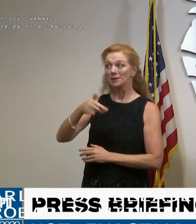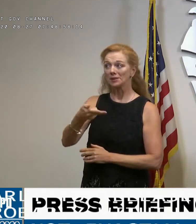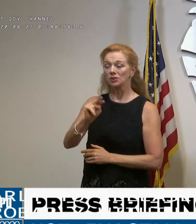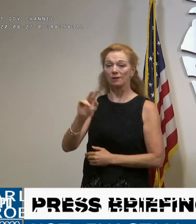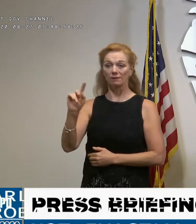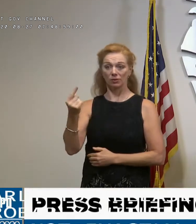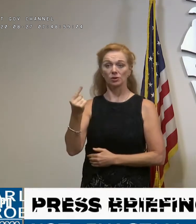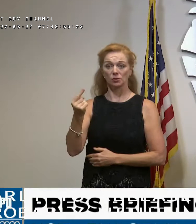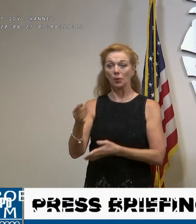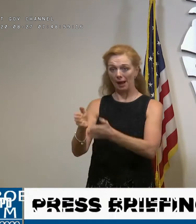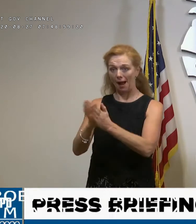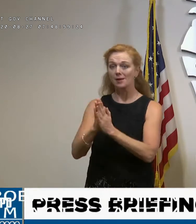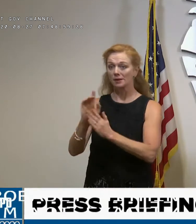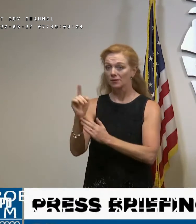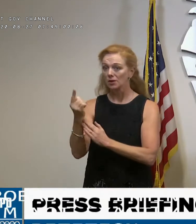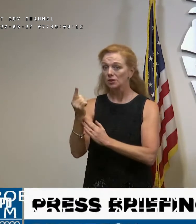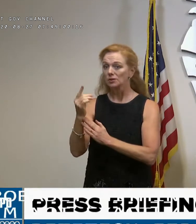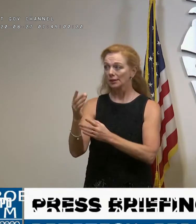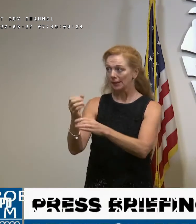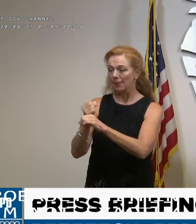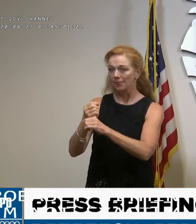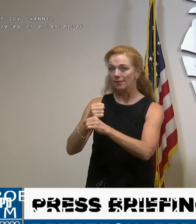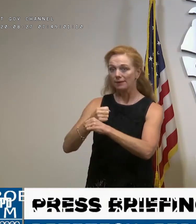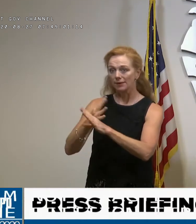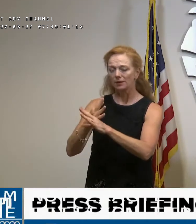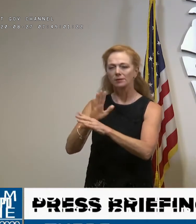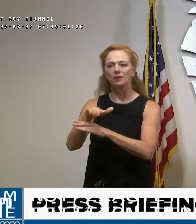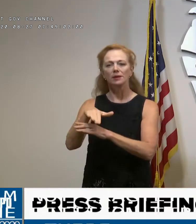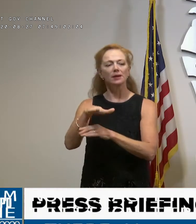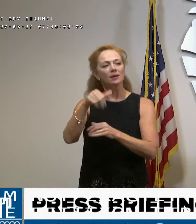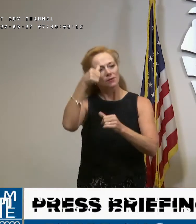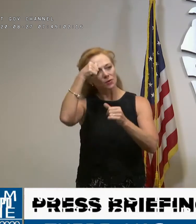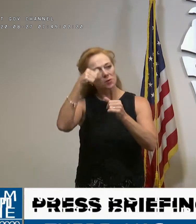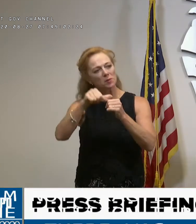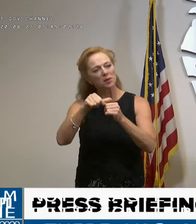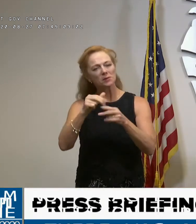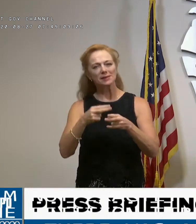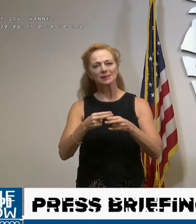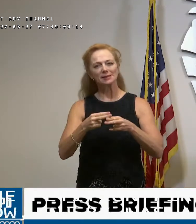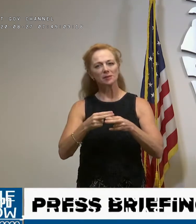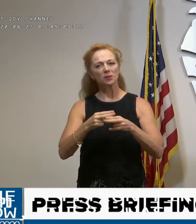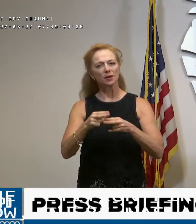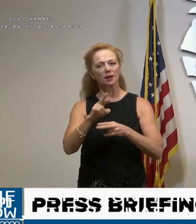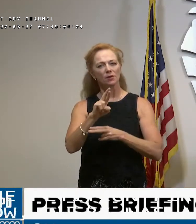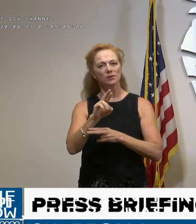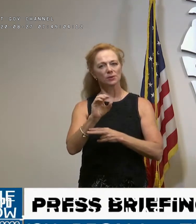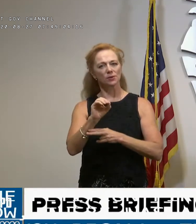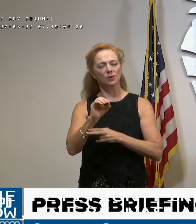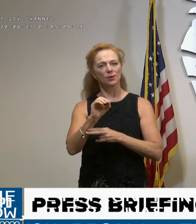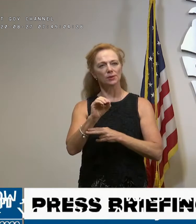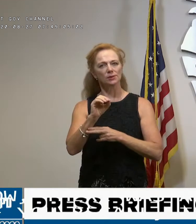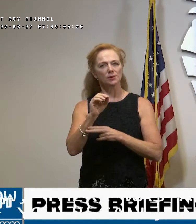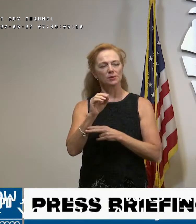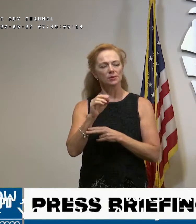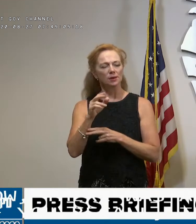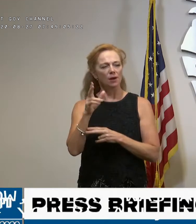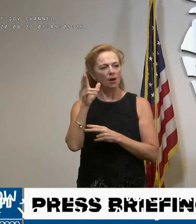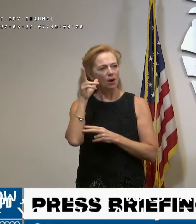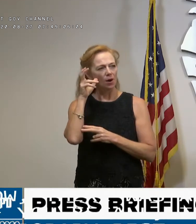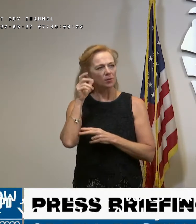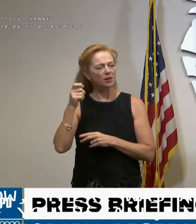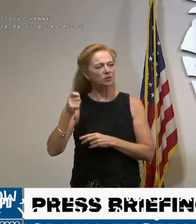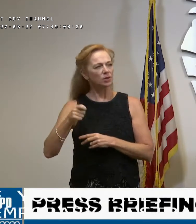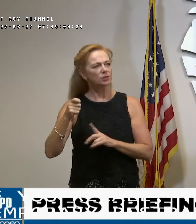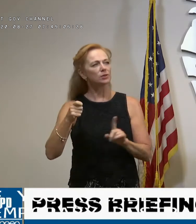first. Now there was if you recall, there was a temporary restraining order that was heard by a